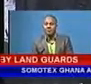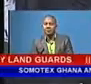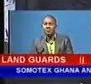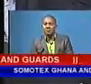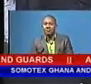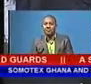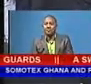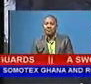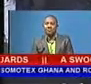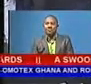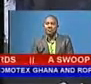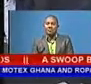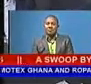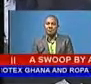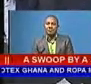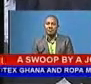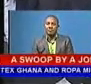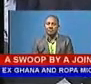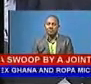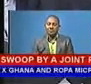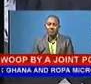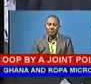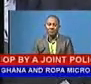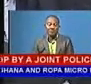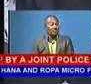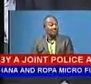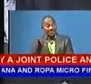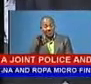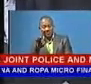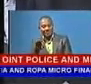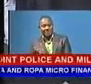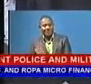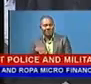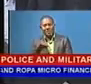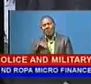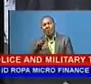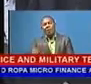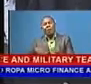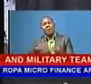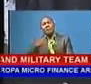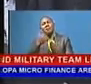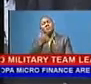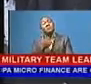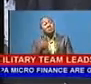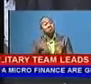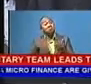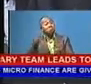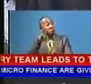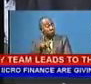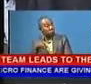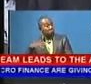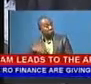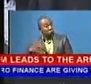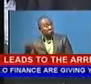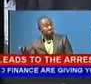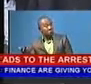deleted from the various categories, if there were a further list that he wished to put in evidence,